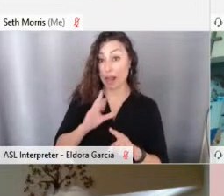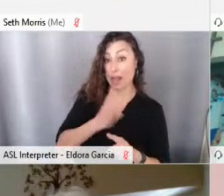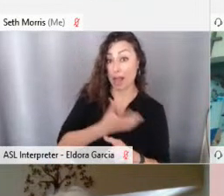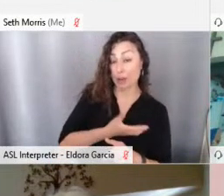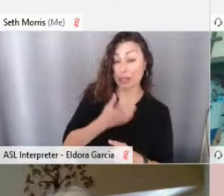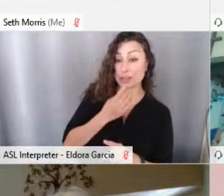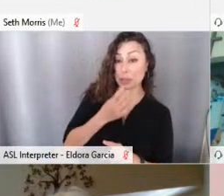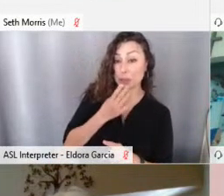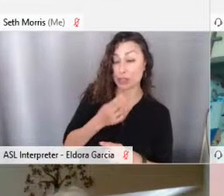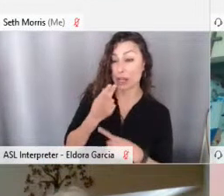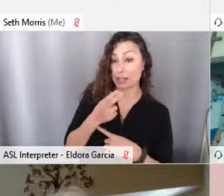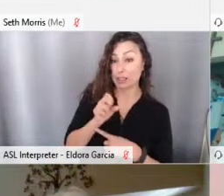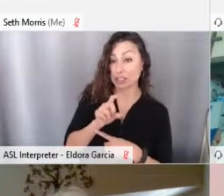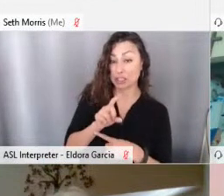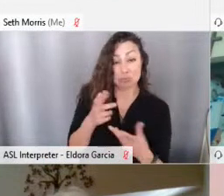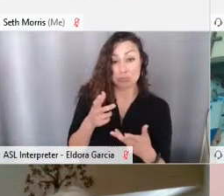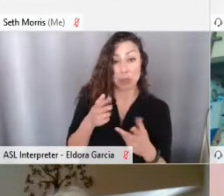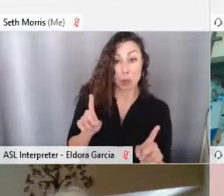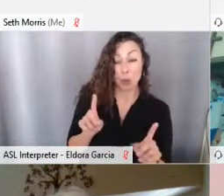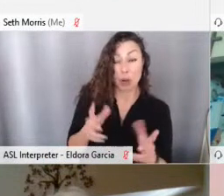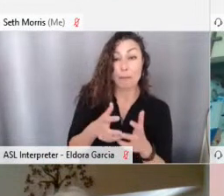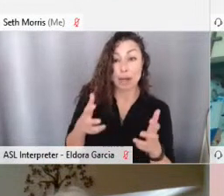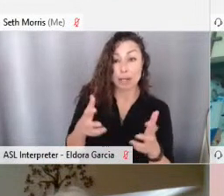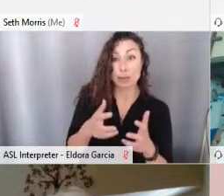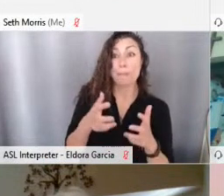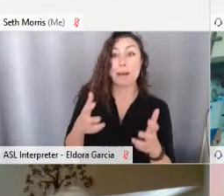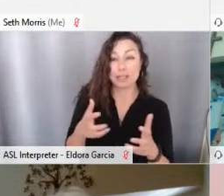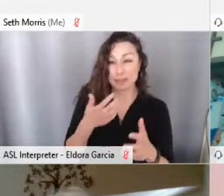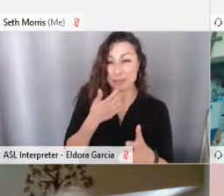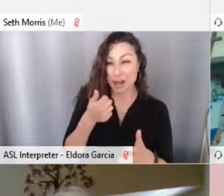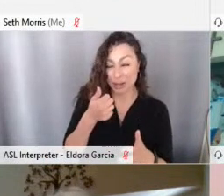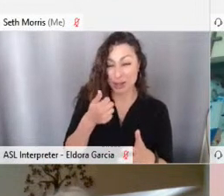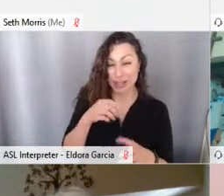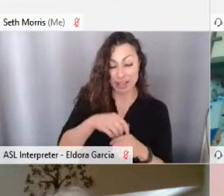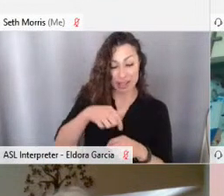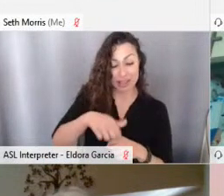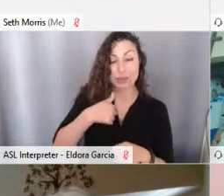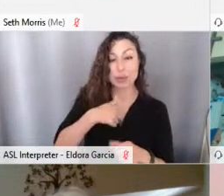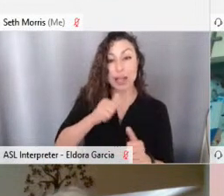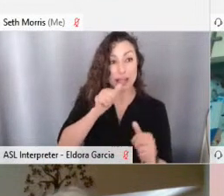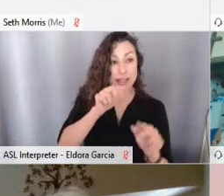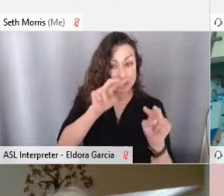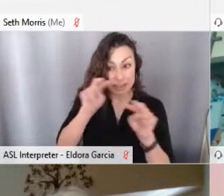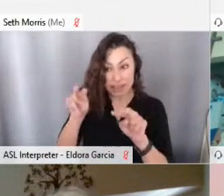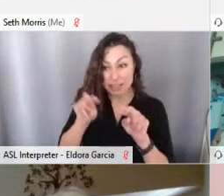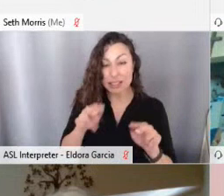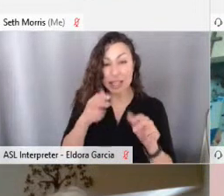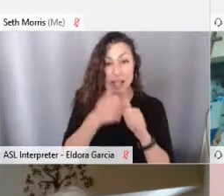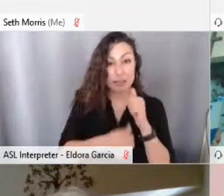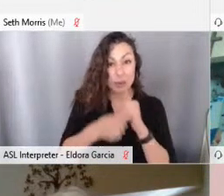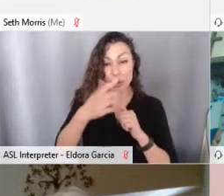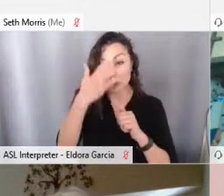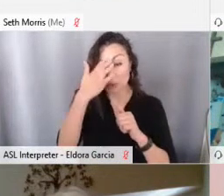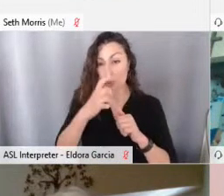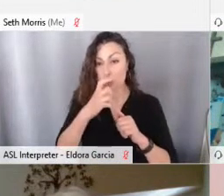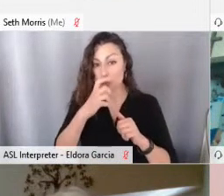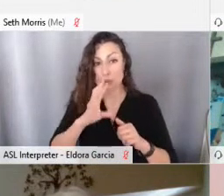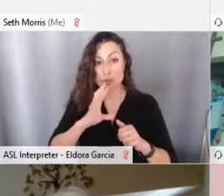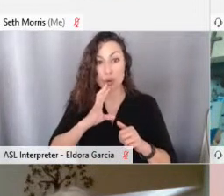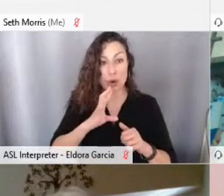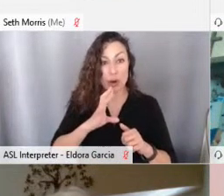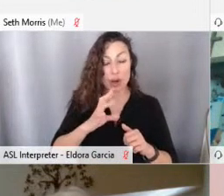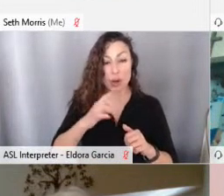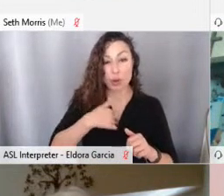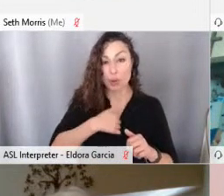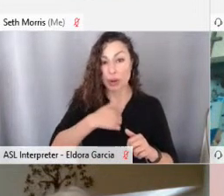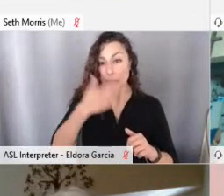at HSD, is they work much, much better in this mode where we can see all of you. We know who's talking.